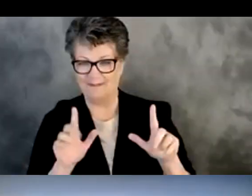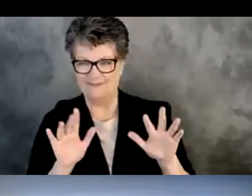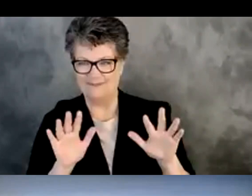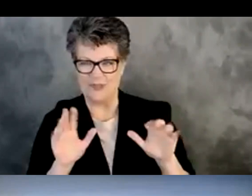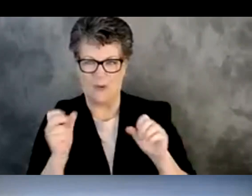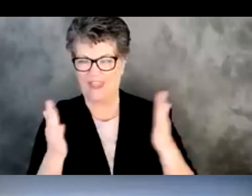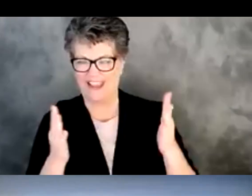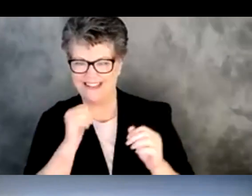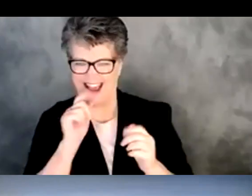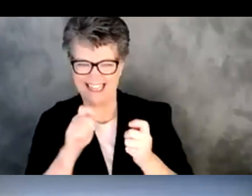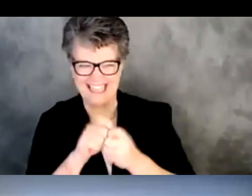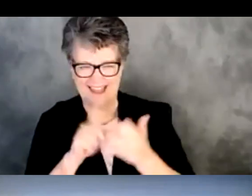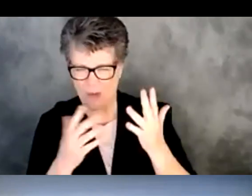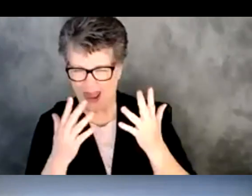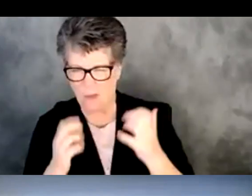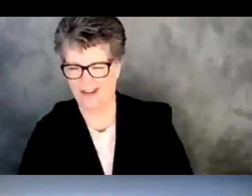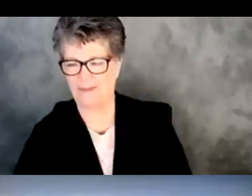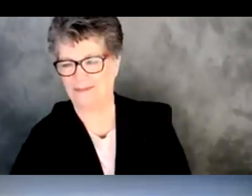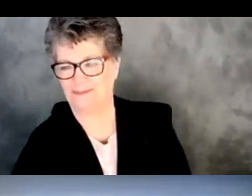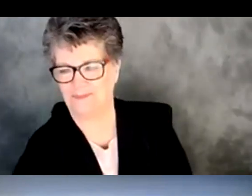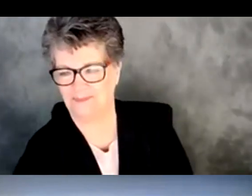thing, not exactly what I wanted.